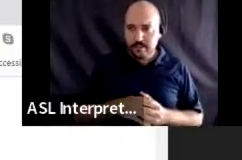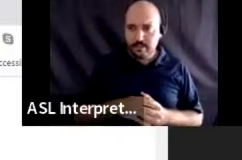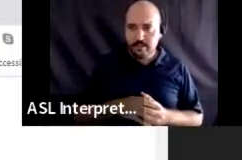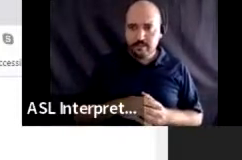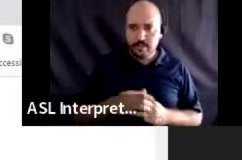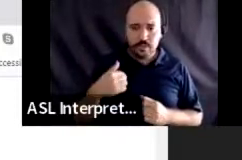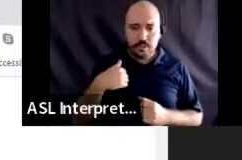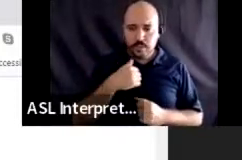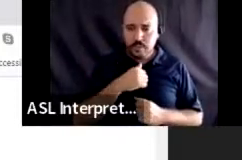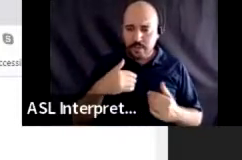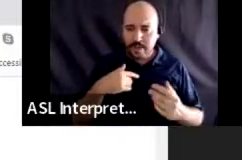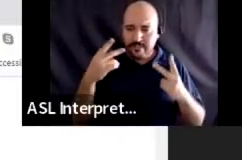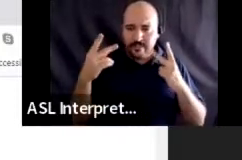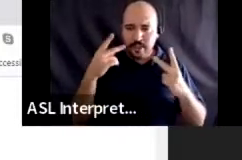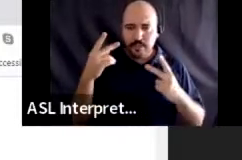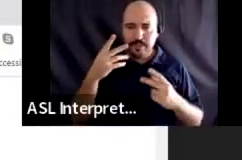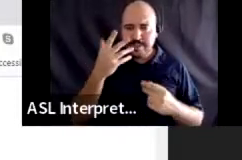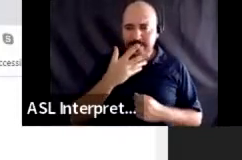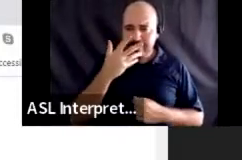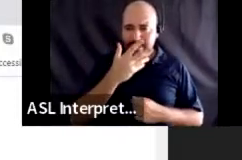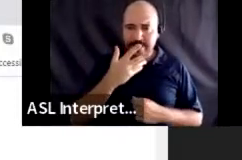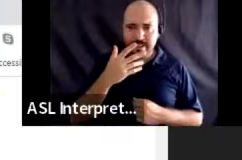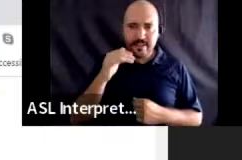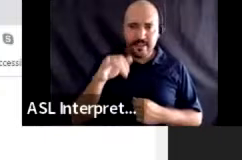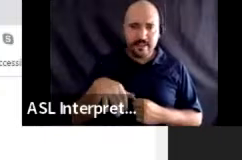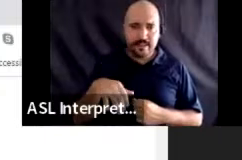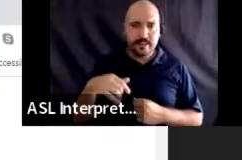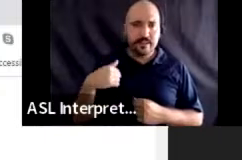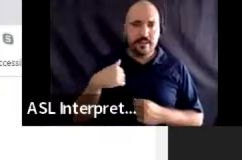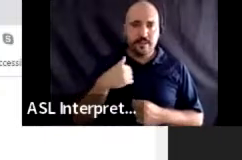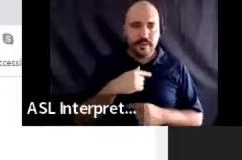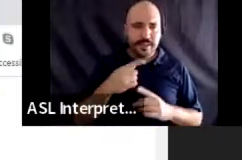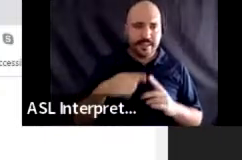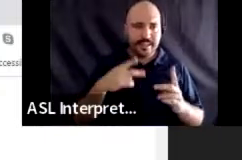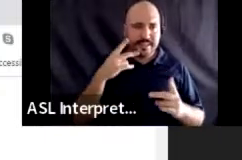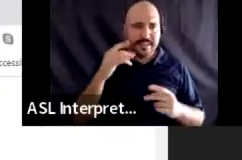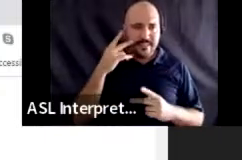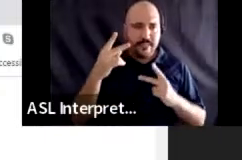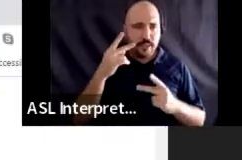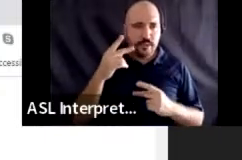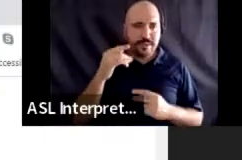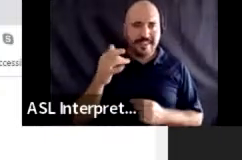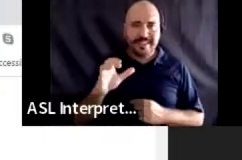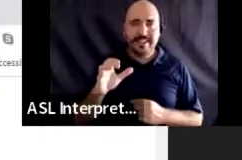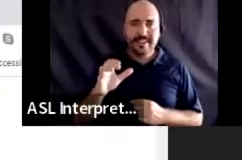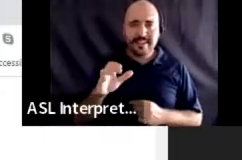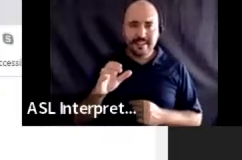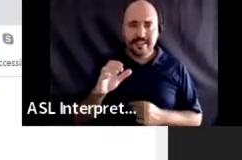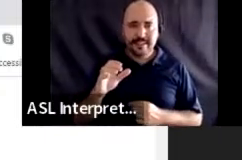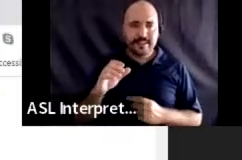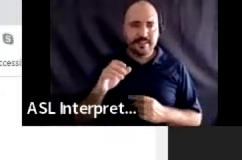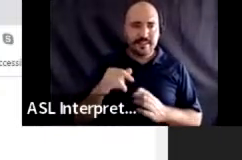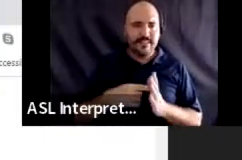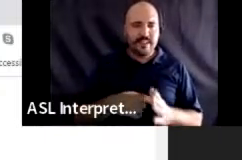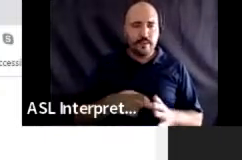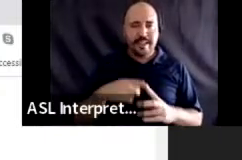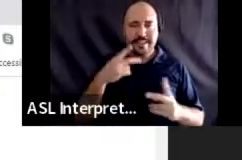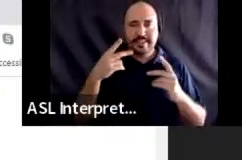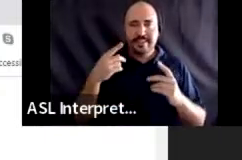the visual aesthetic that you know, we can't see that visual aesthetic that conveys it to you as a sighted user.